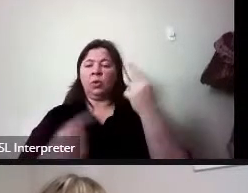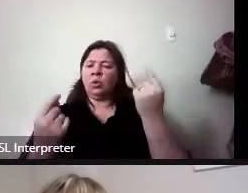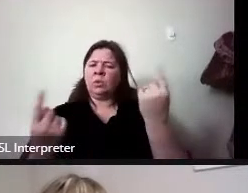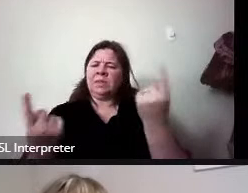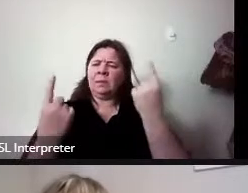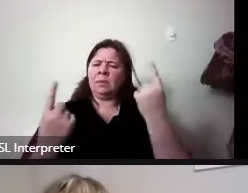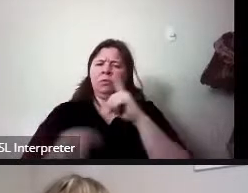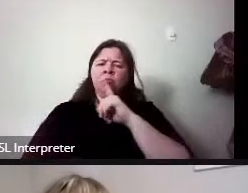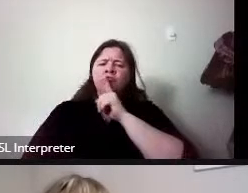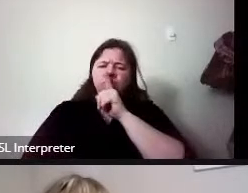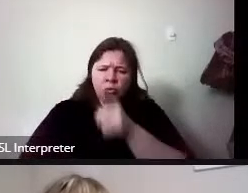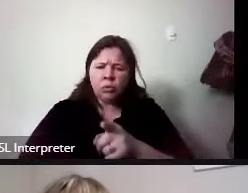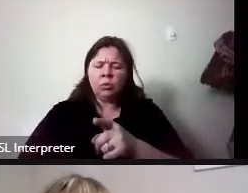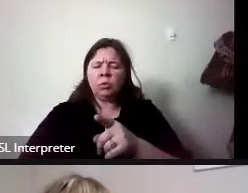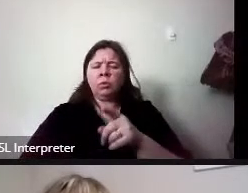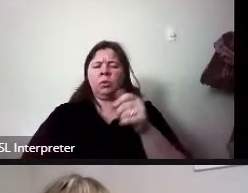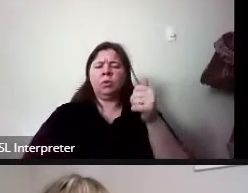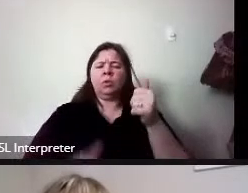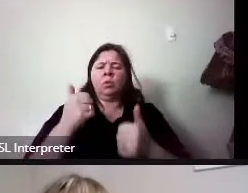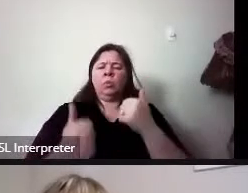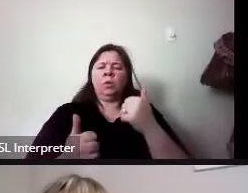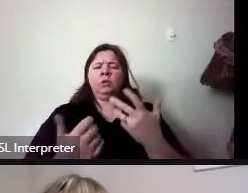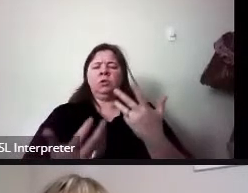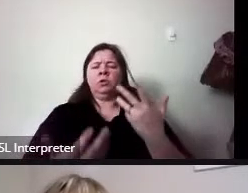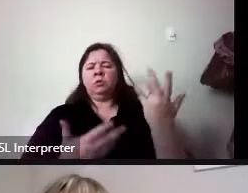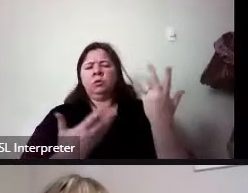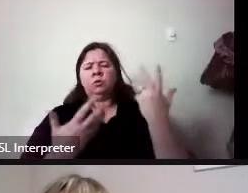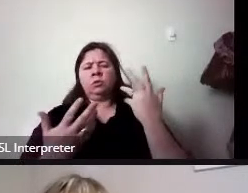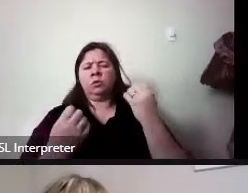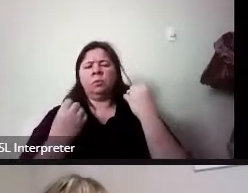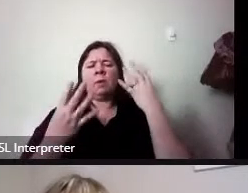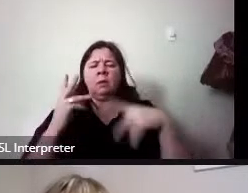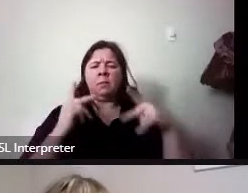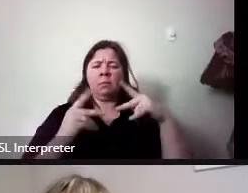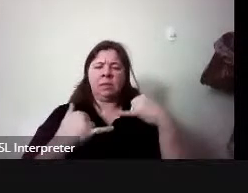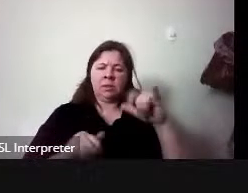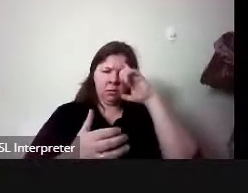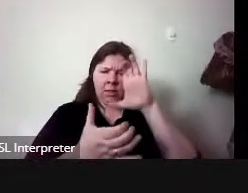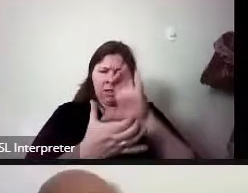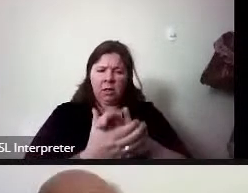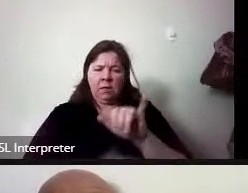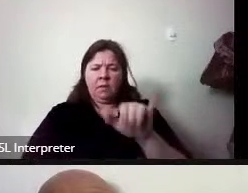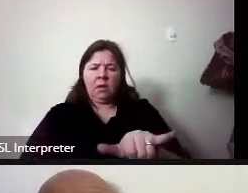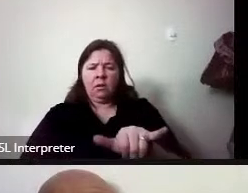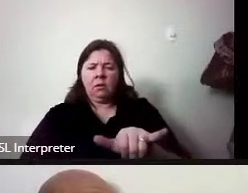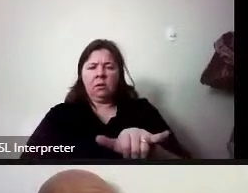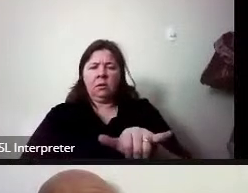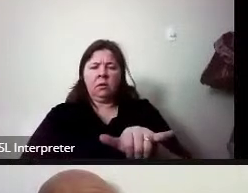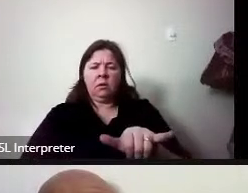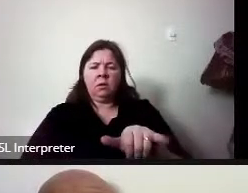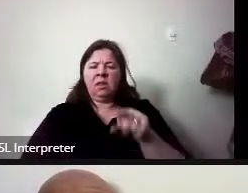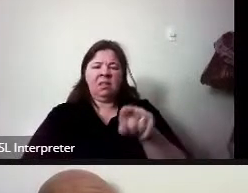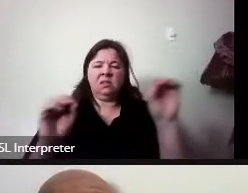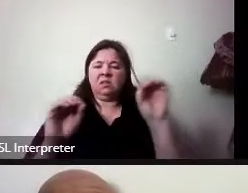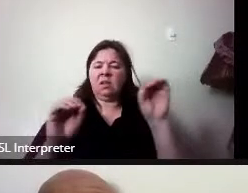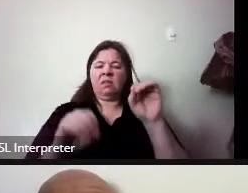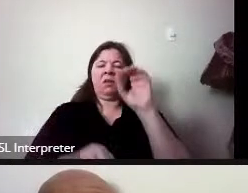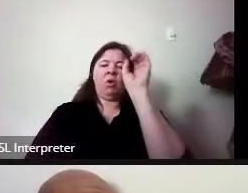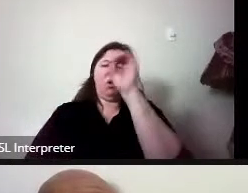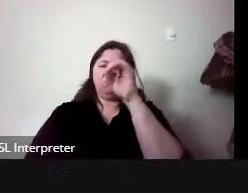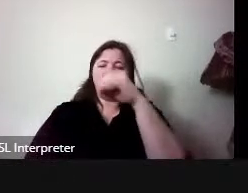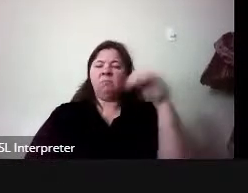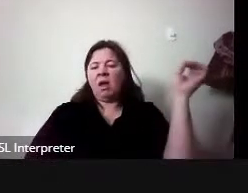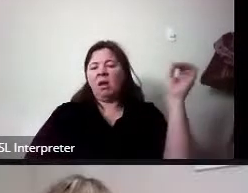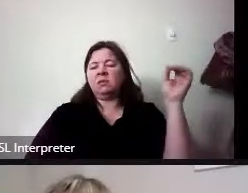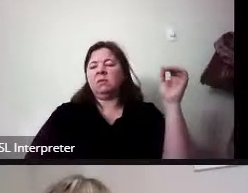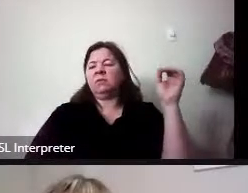is true, which is even if so many people still believe that this is nothing, Onpassive is just a matrix scheme